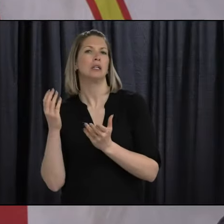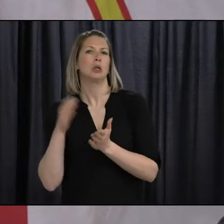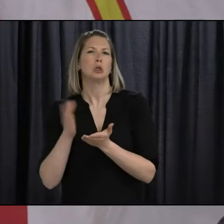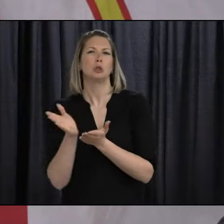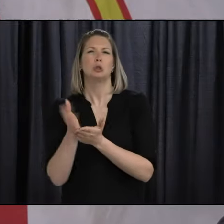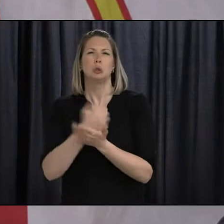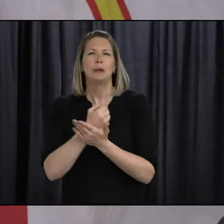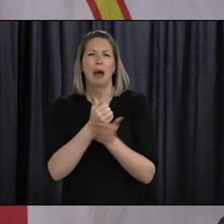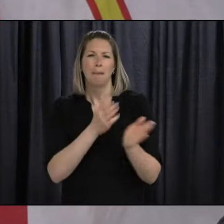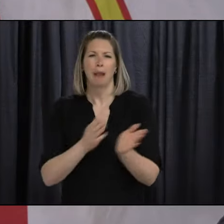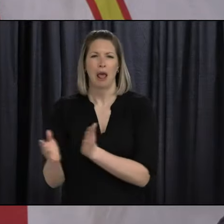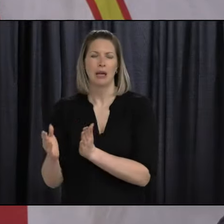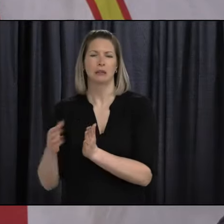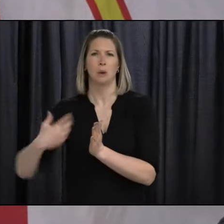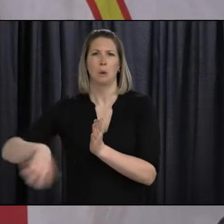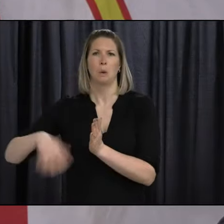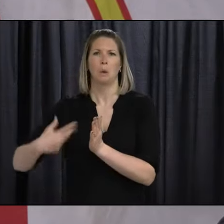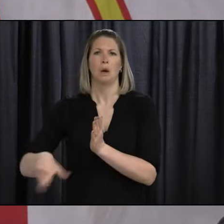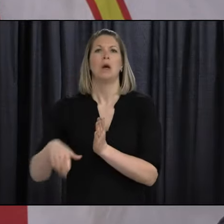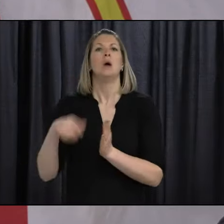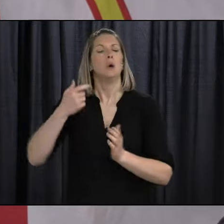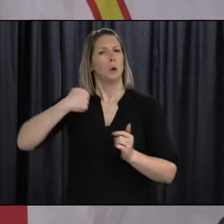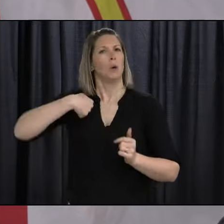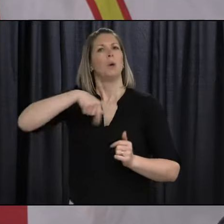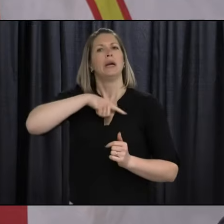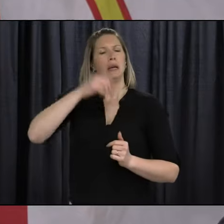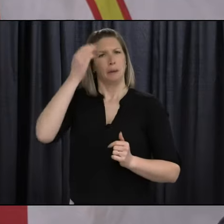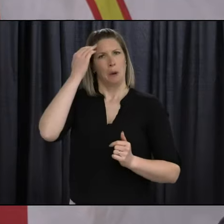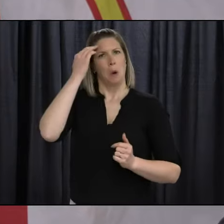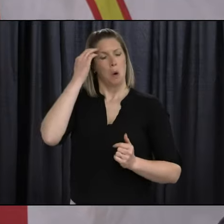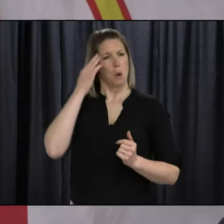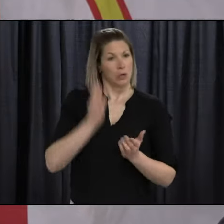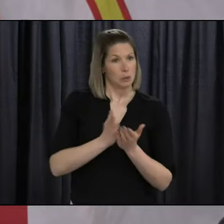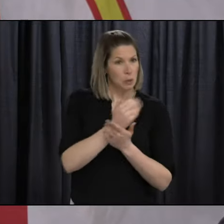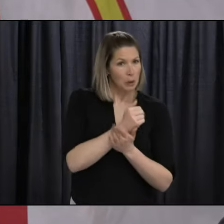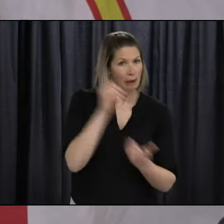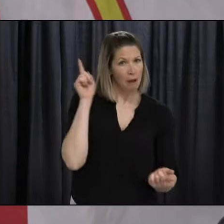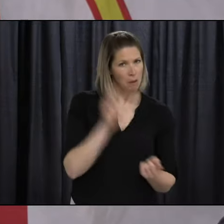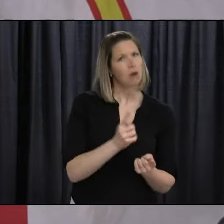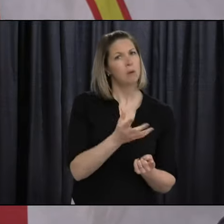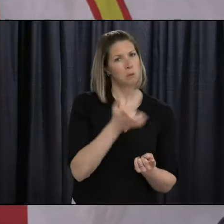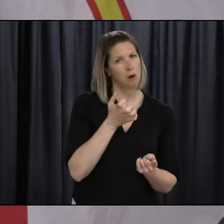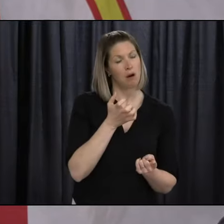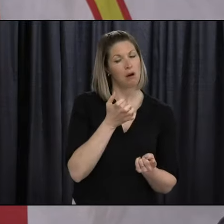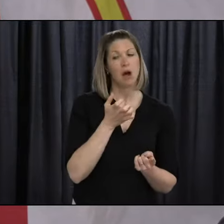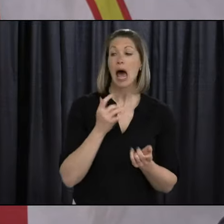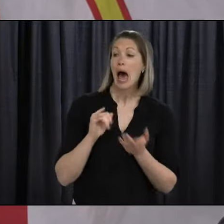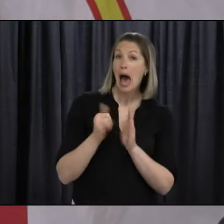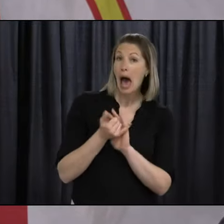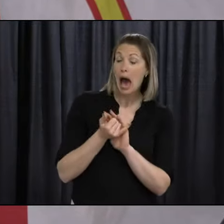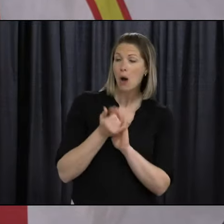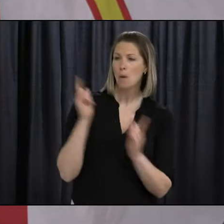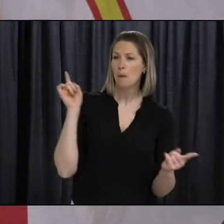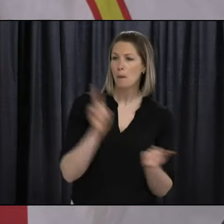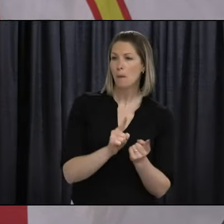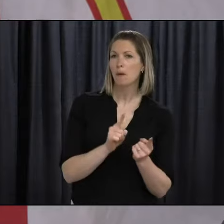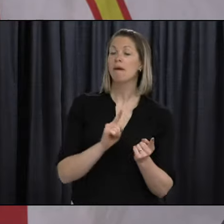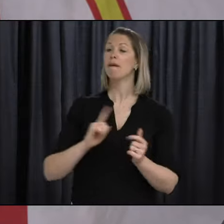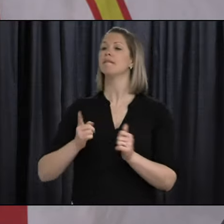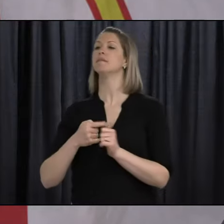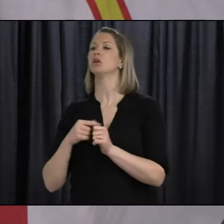in our communities. But we also know that we can only be successful with proper consultation and engagement by those with lived